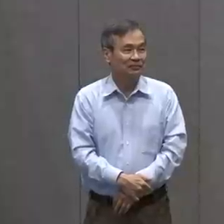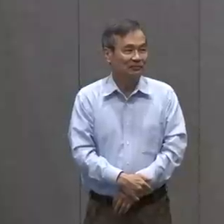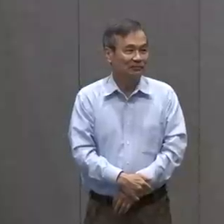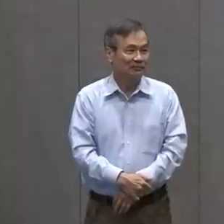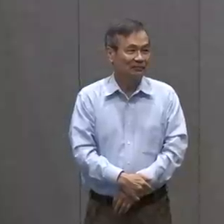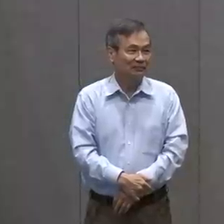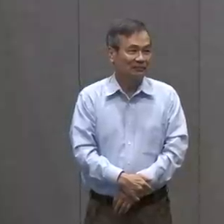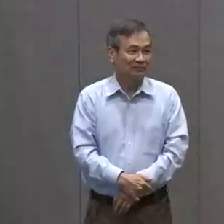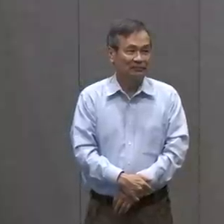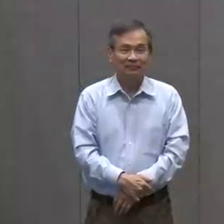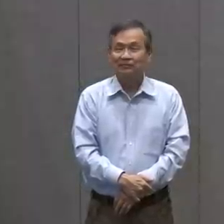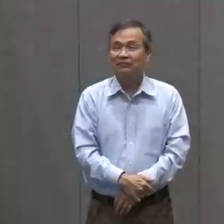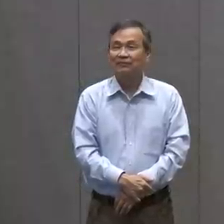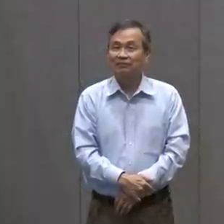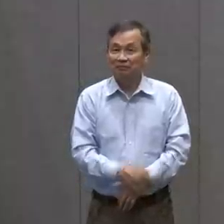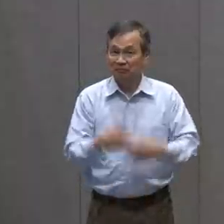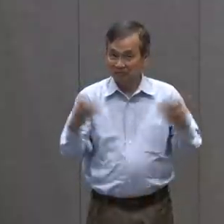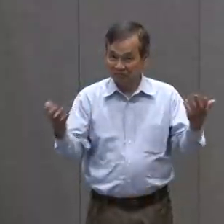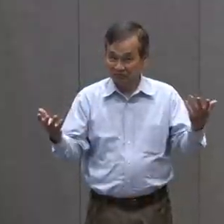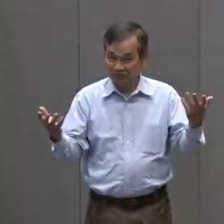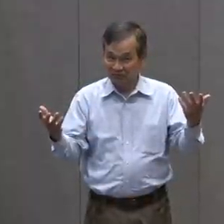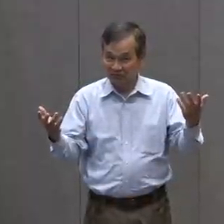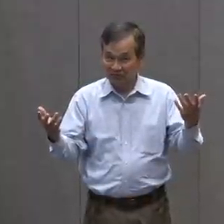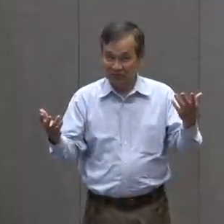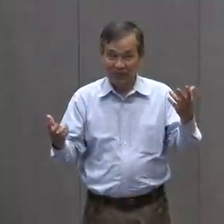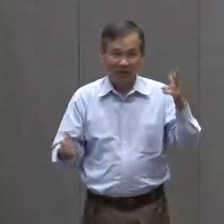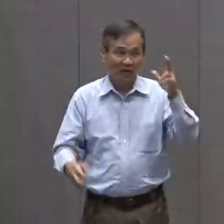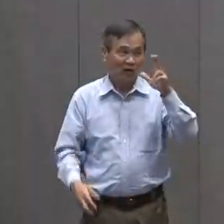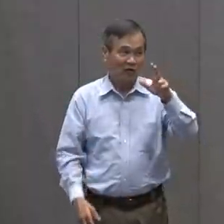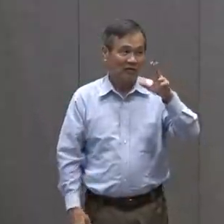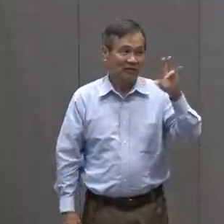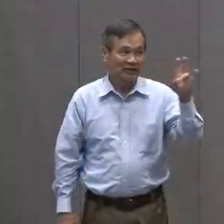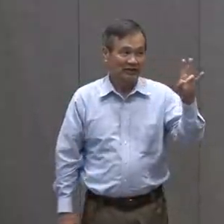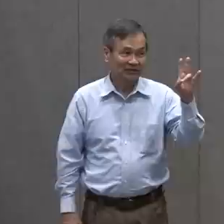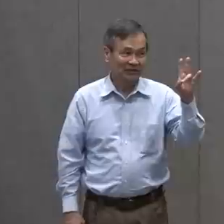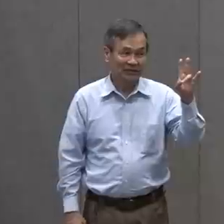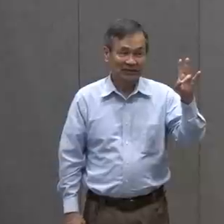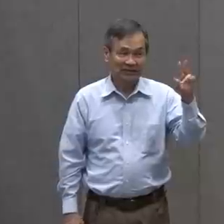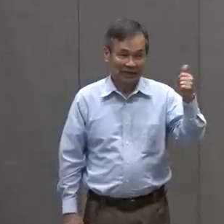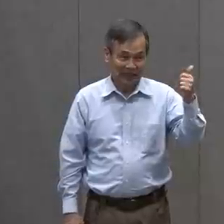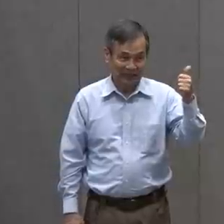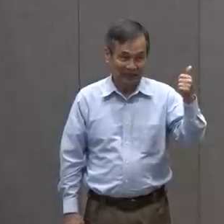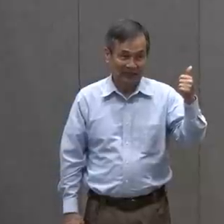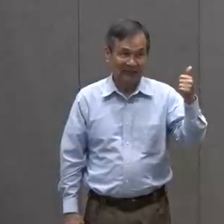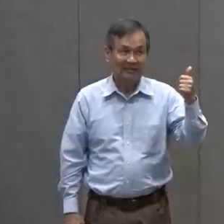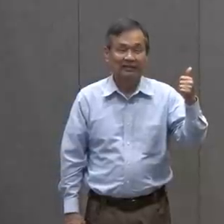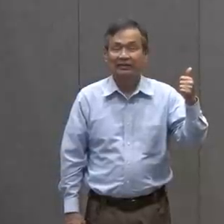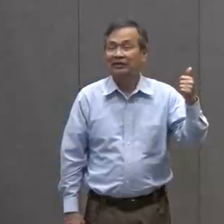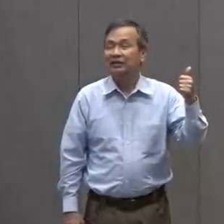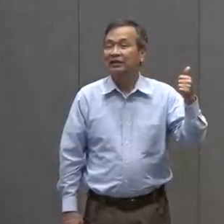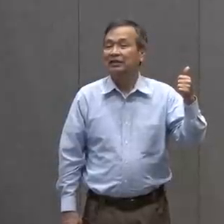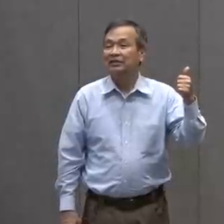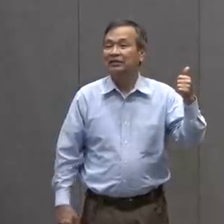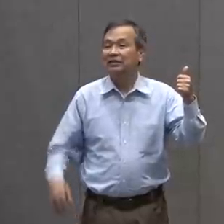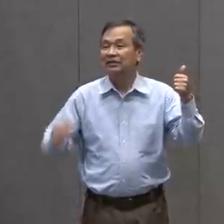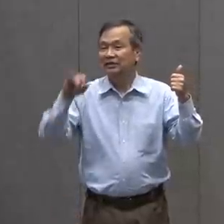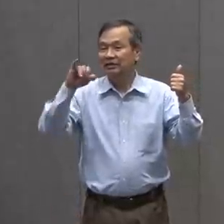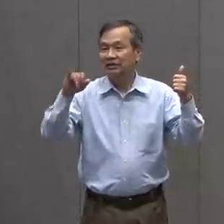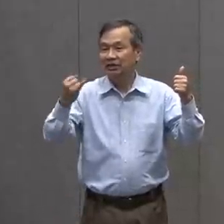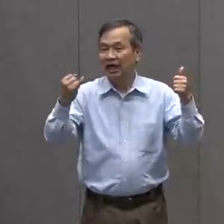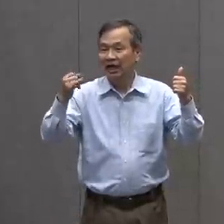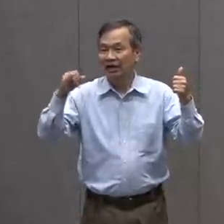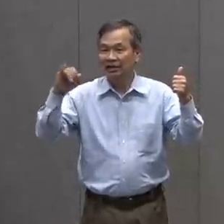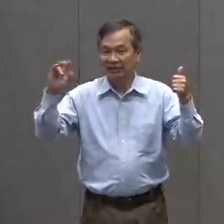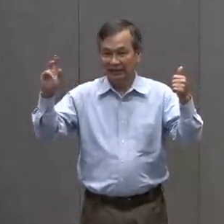Wow. Okay. Another compliment. So 3 plus 7, I have 10. And I have a jack and a king,